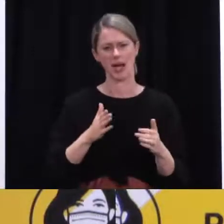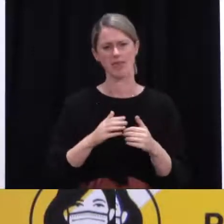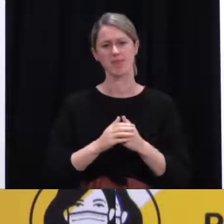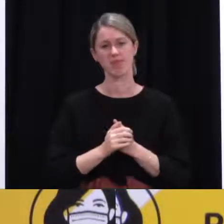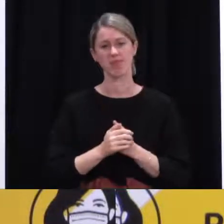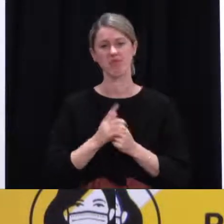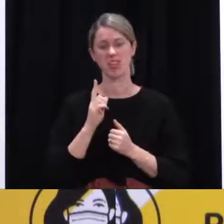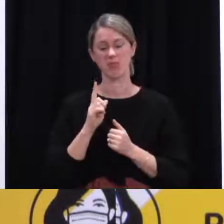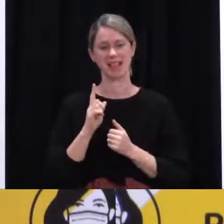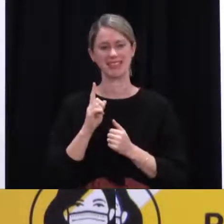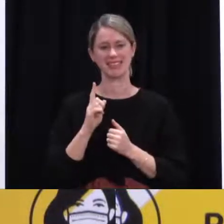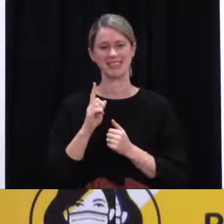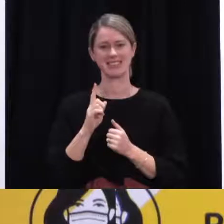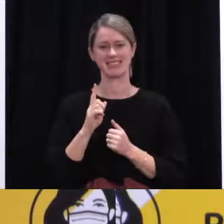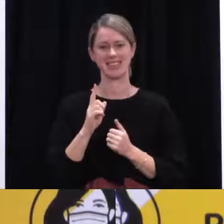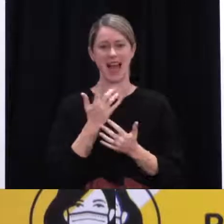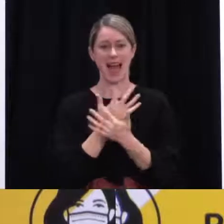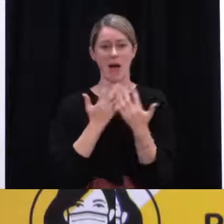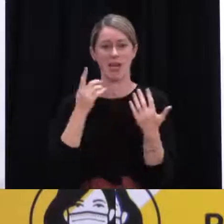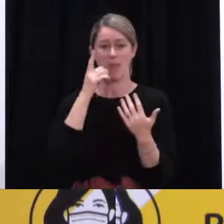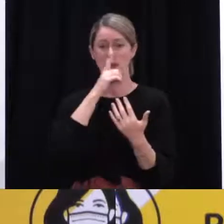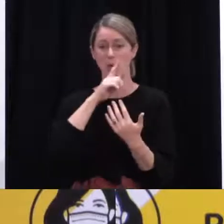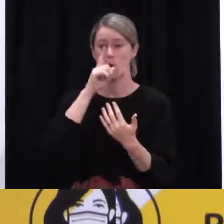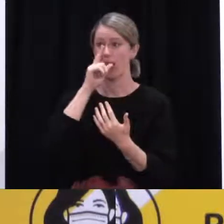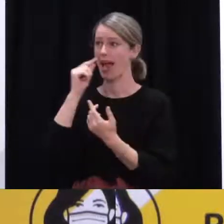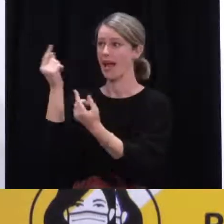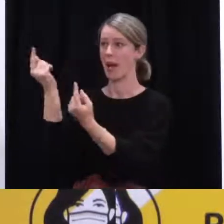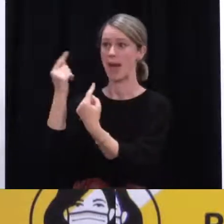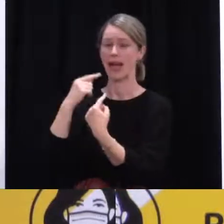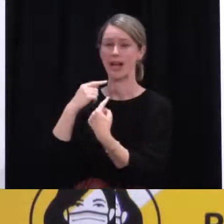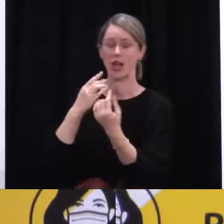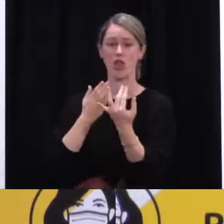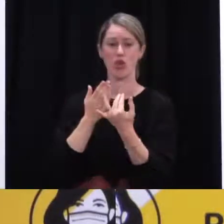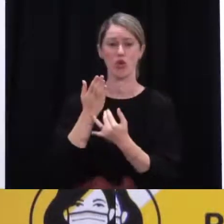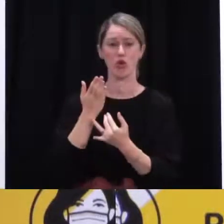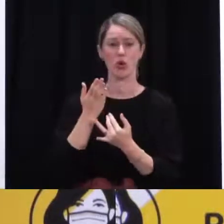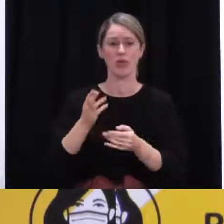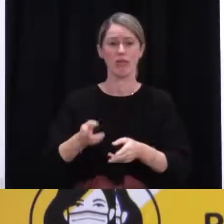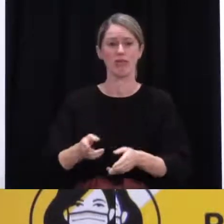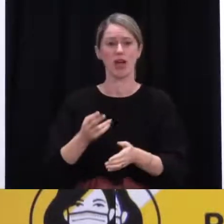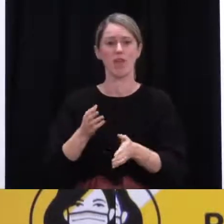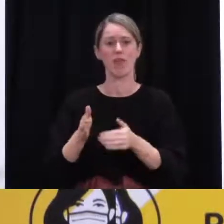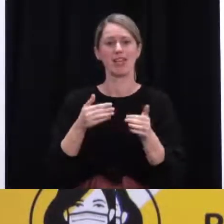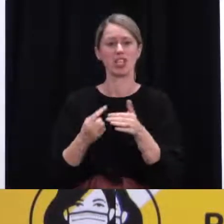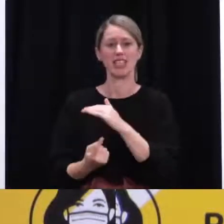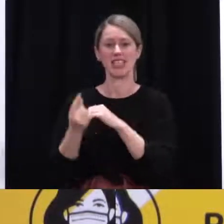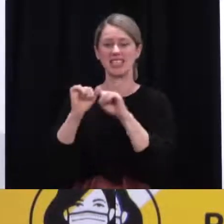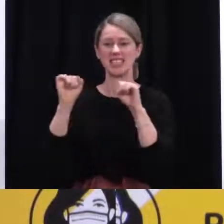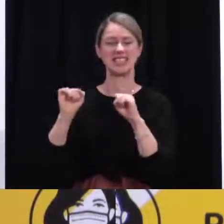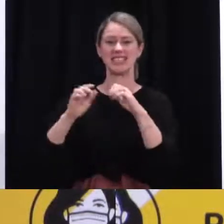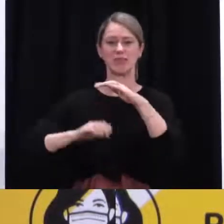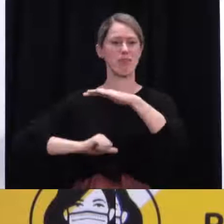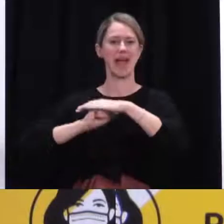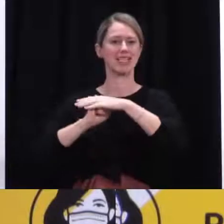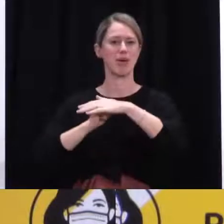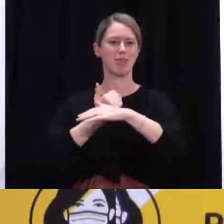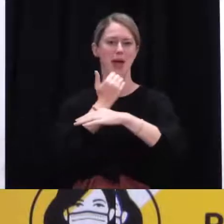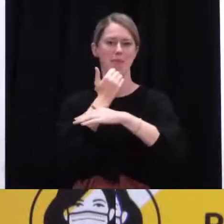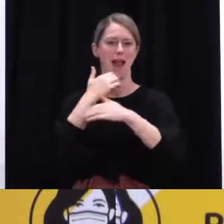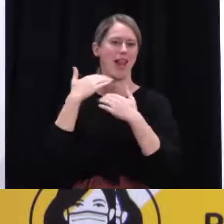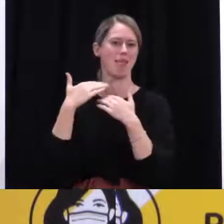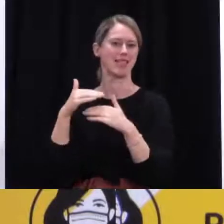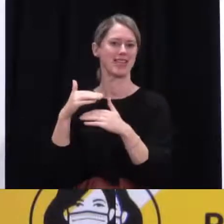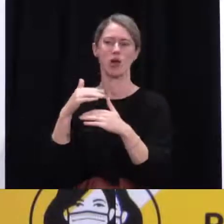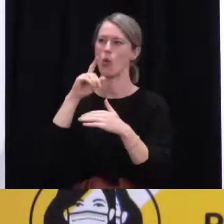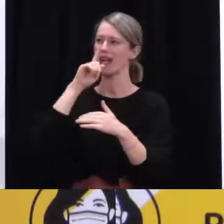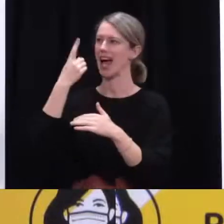are limitations to the number of people and the number of that we can bring in through MIQ. There is not an infinite